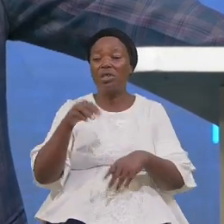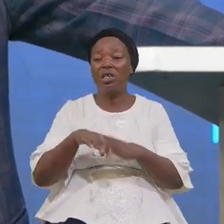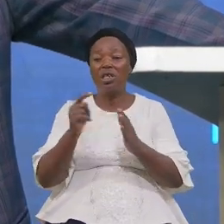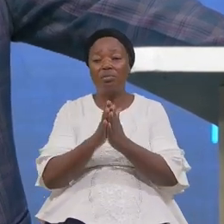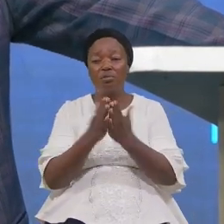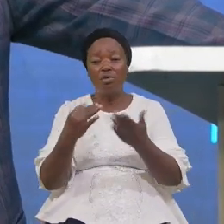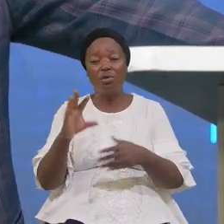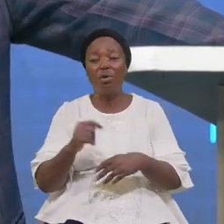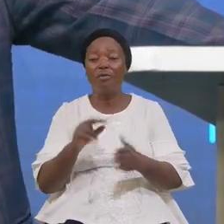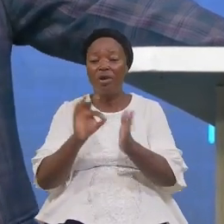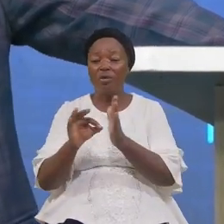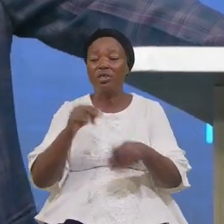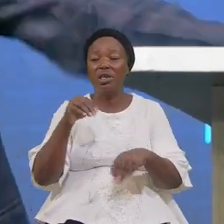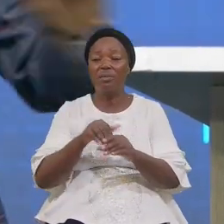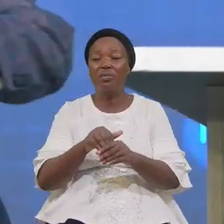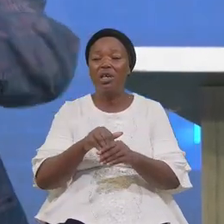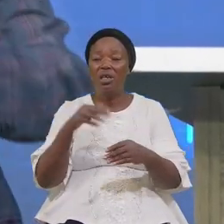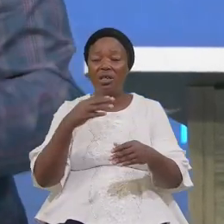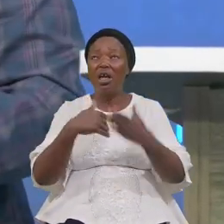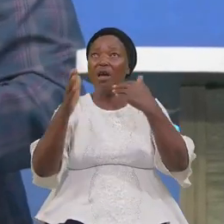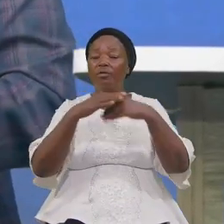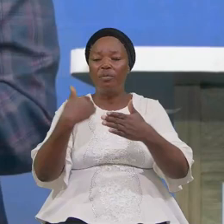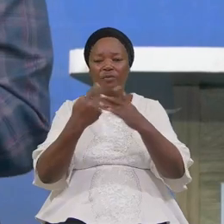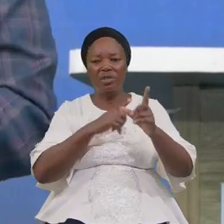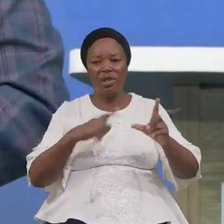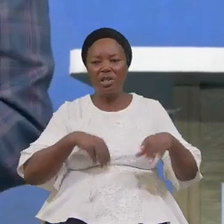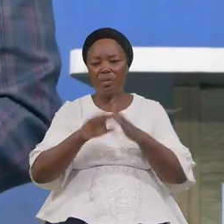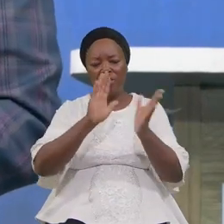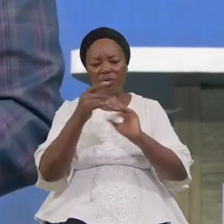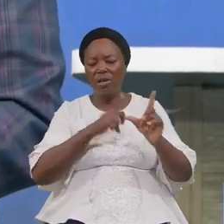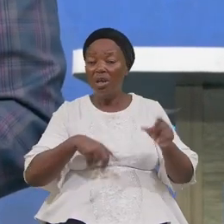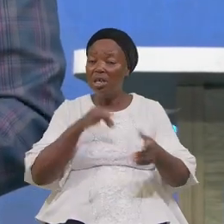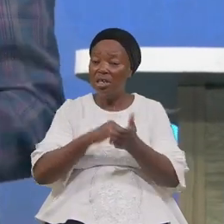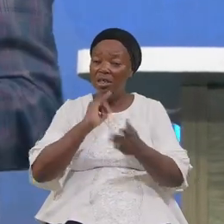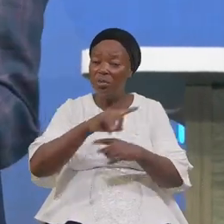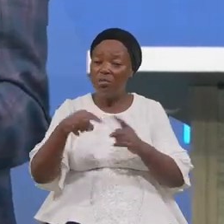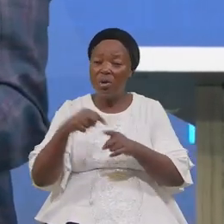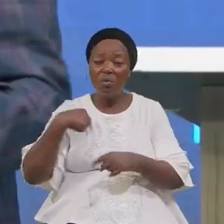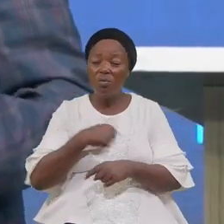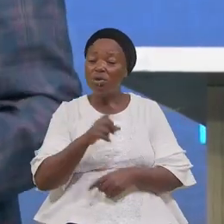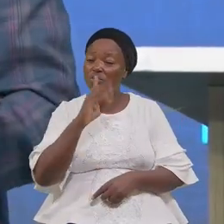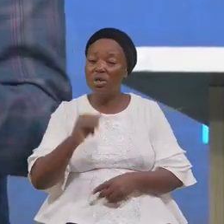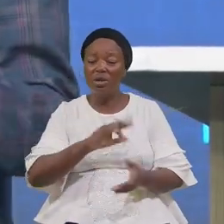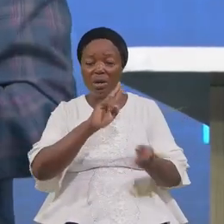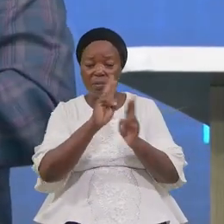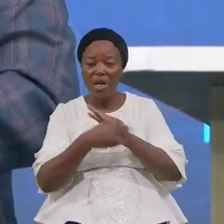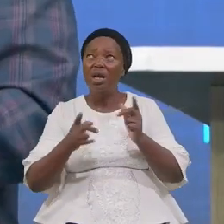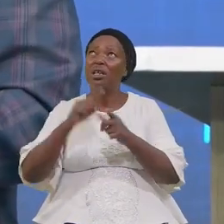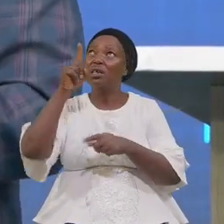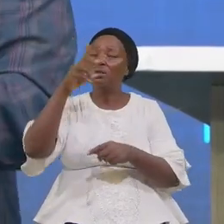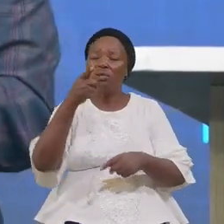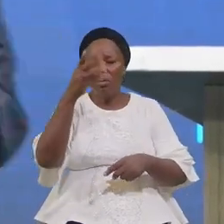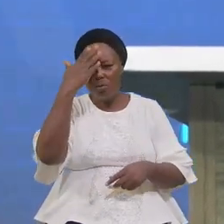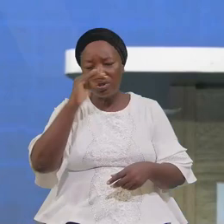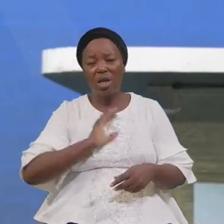of records before the Lord. And it is when we truly repent, and he knows our heart that we